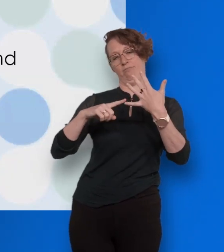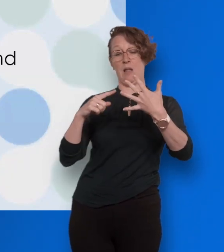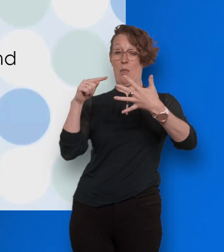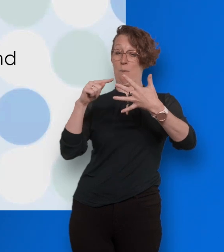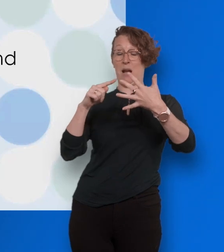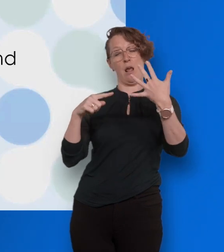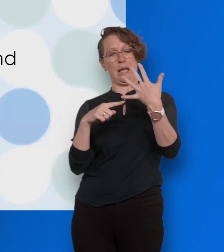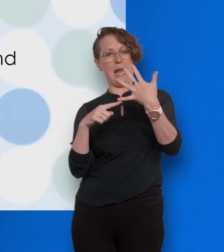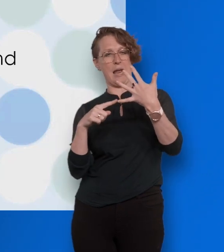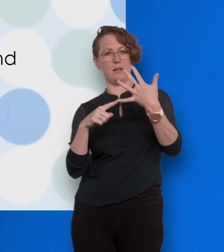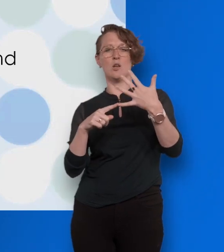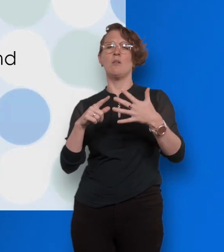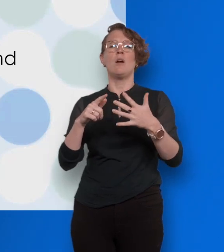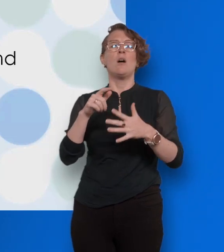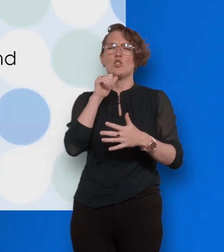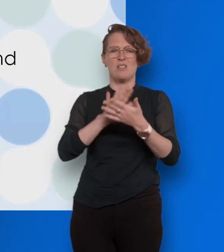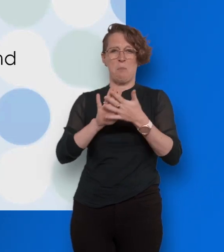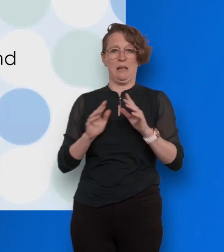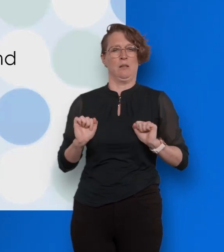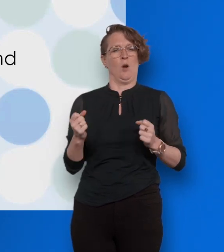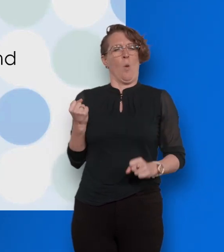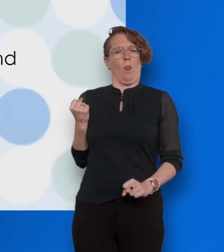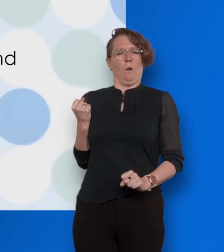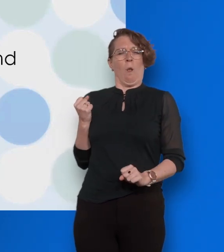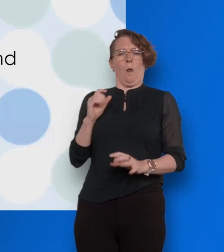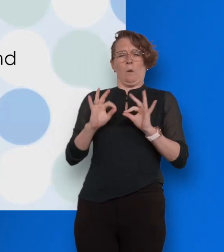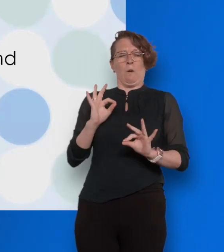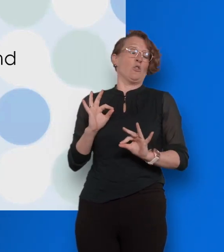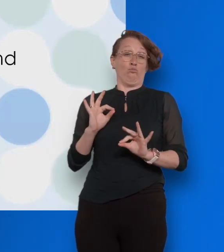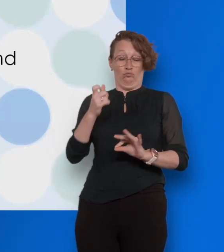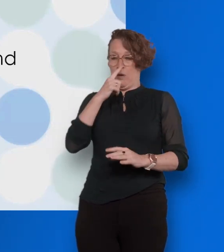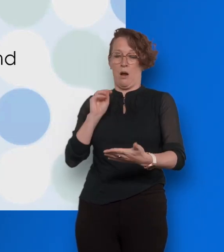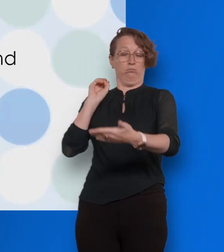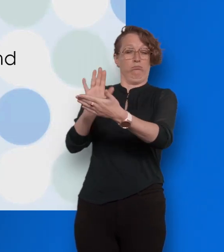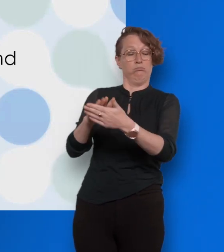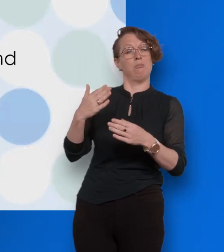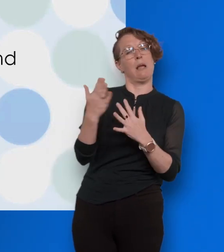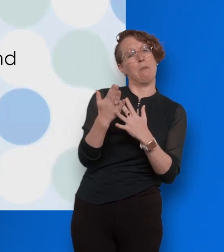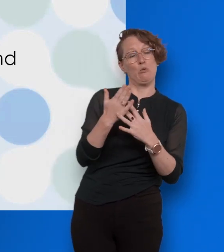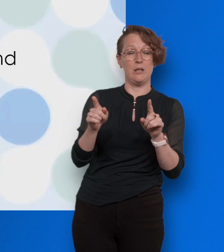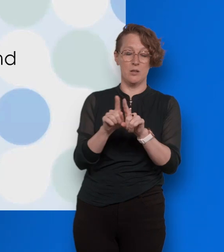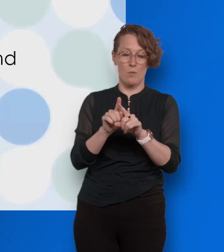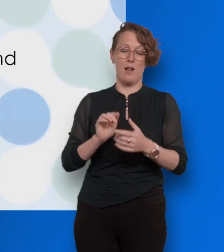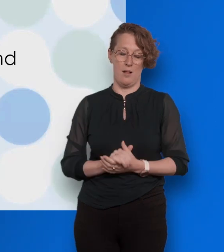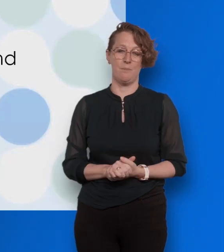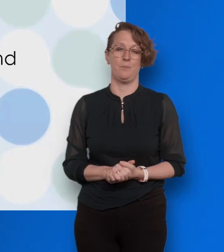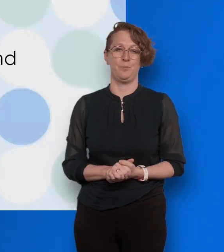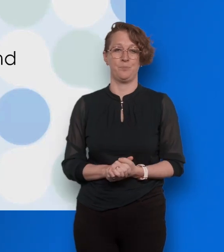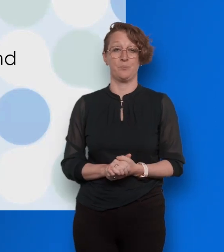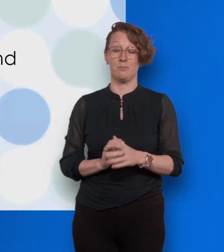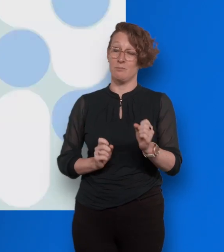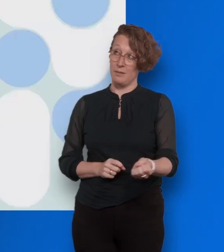middle, this doesn't mean that you cannot post any questions in between. Next slide, please.